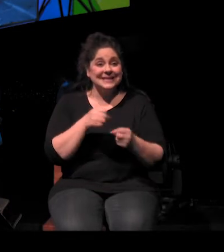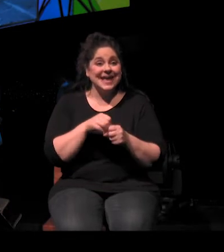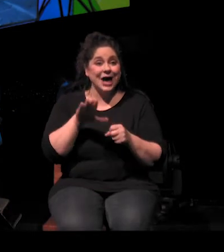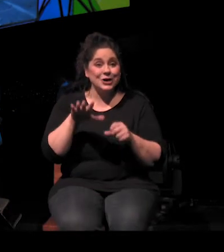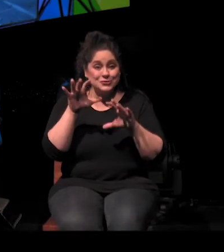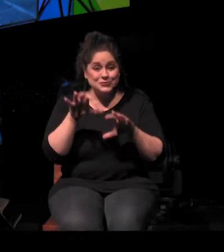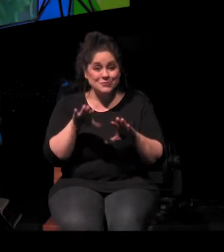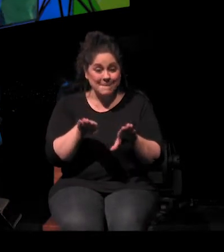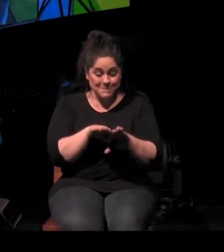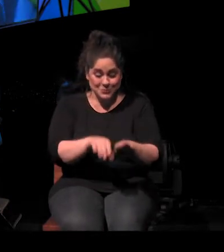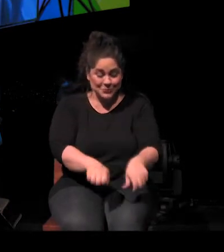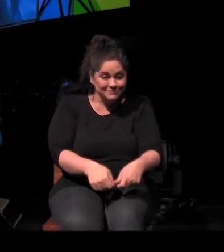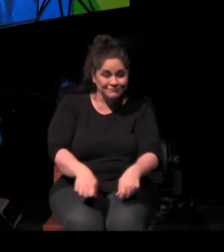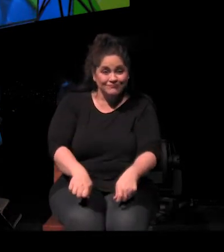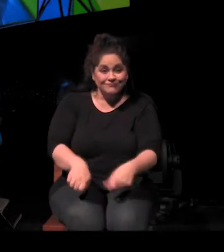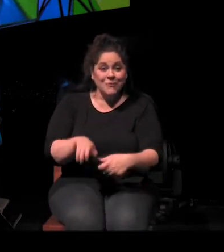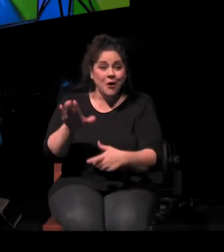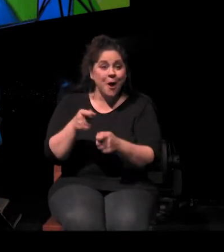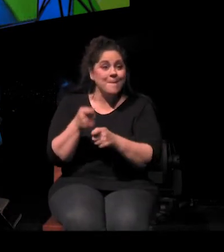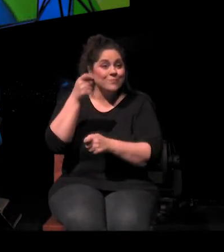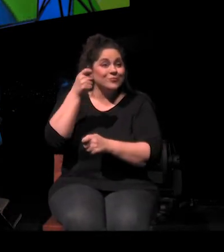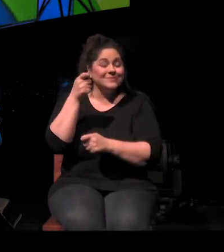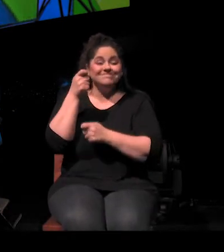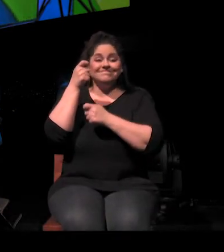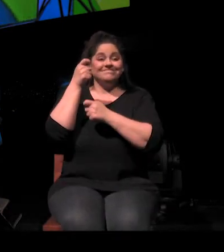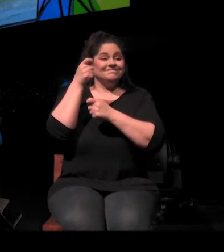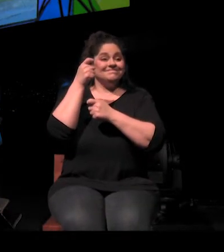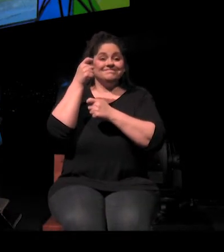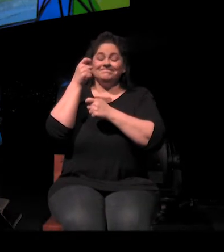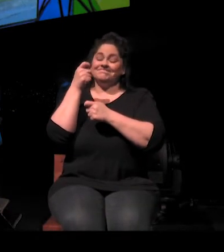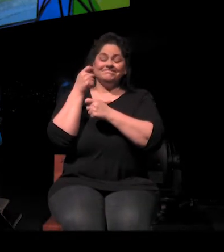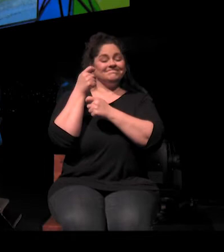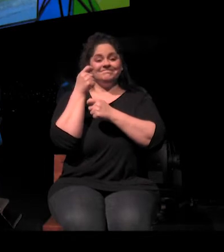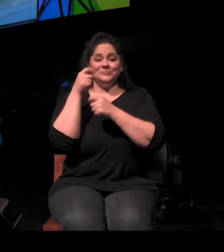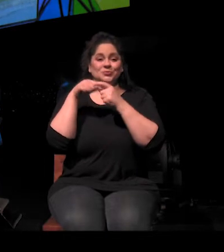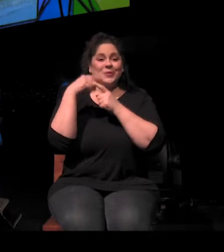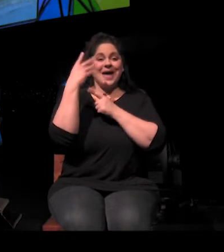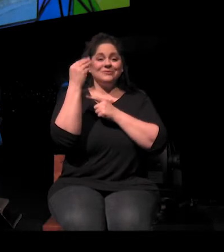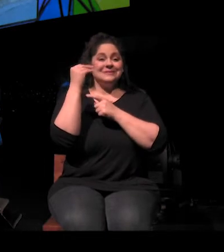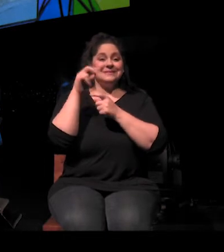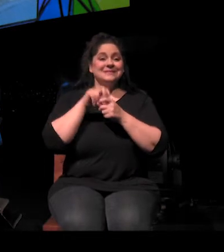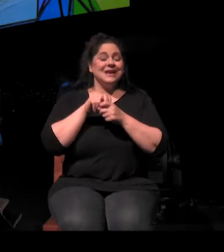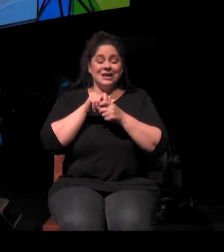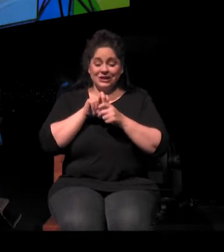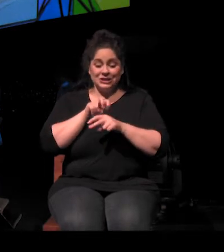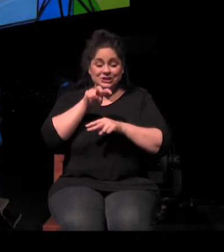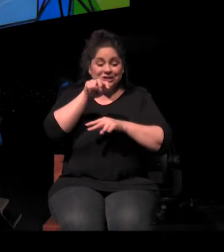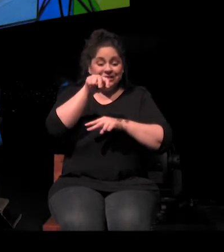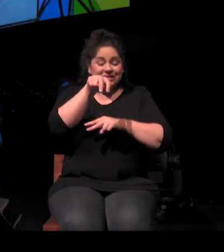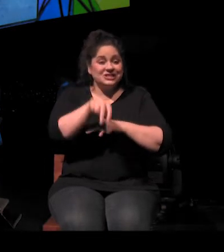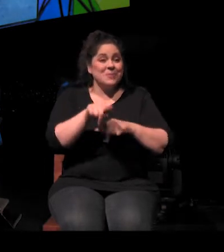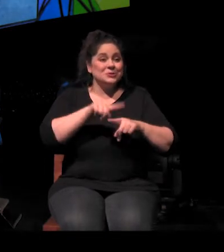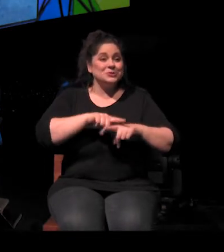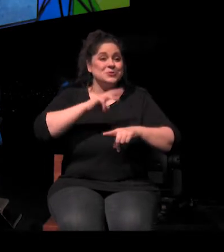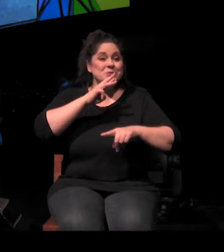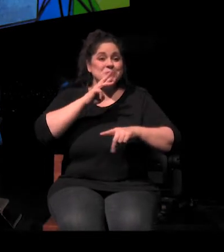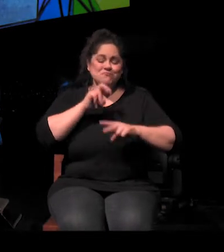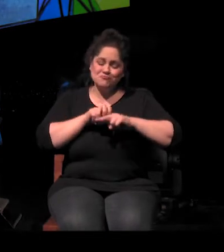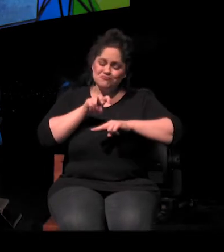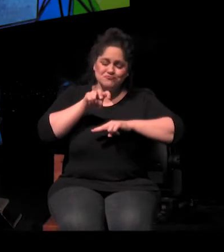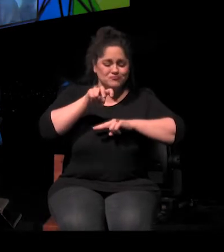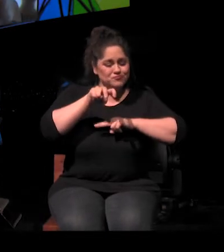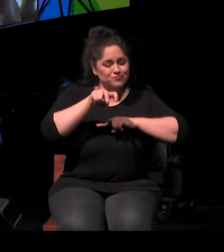I see her grab the umbrella. And then she goes outside and she jumps into that puddle. And I was